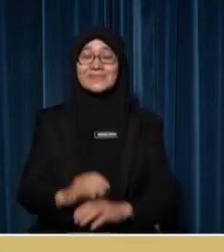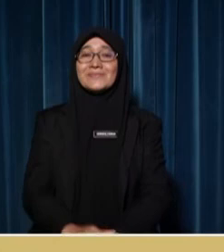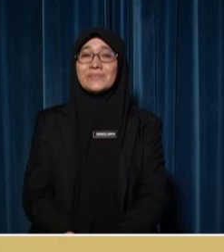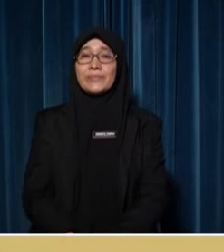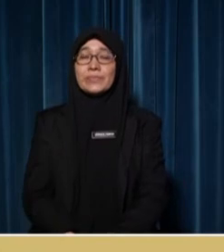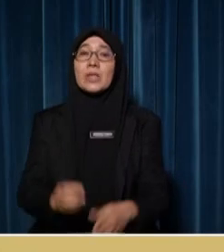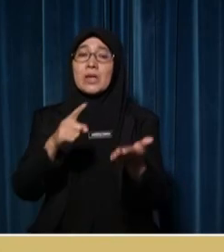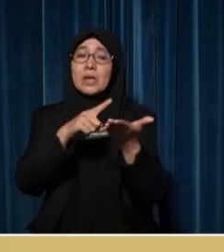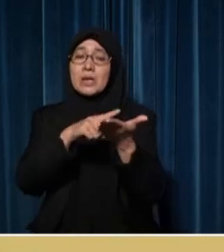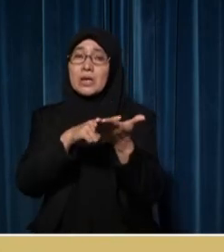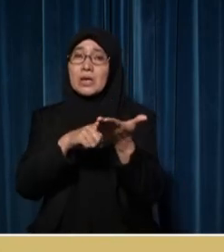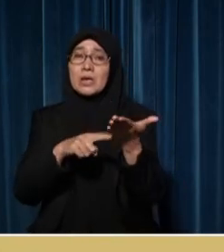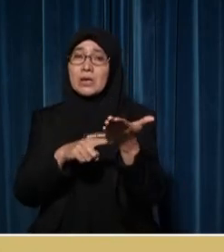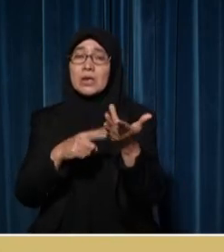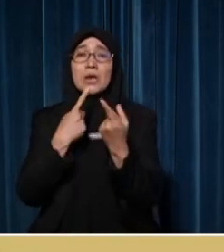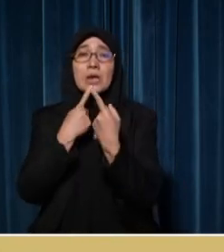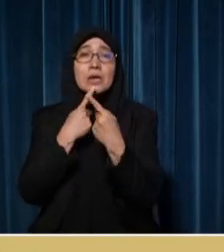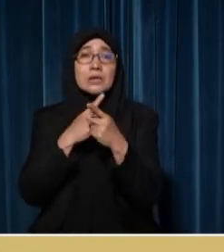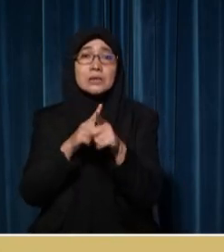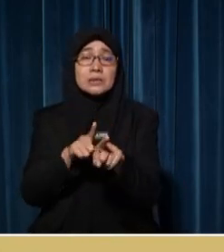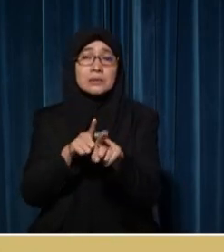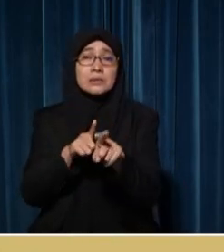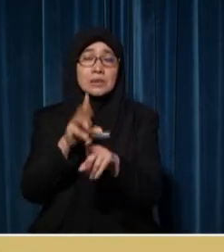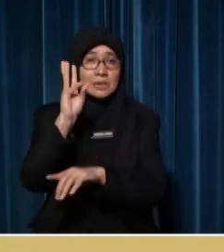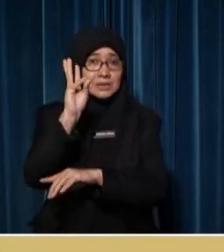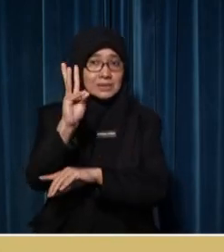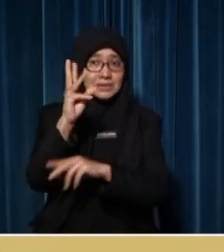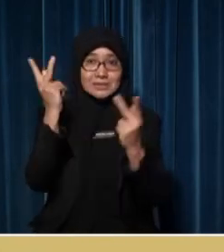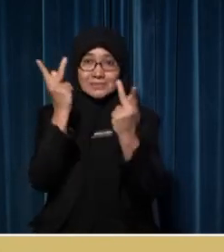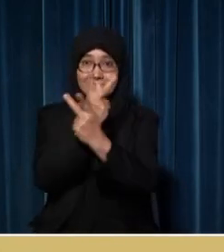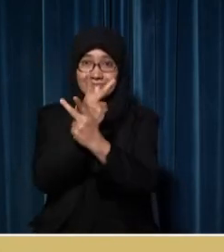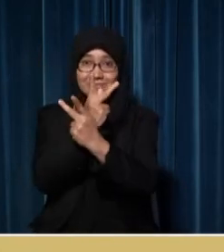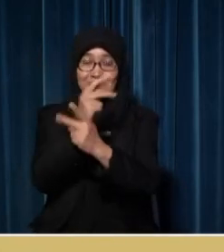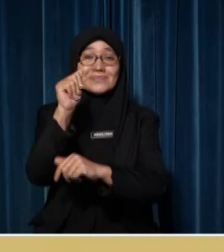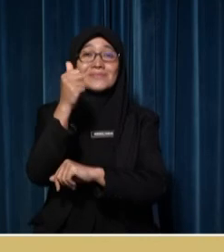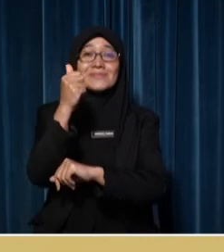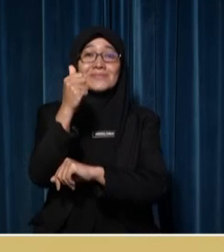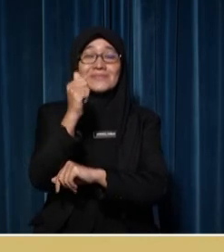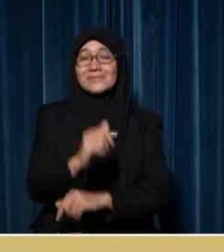What is the product of 6 times 10?